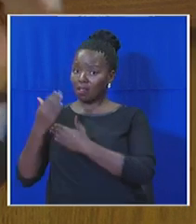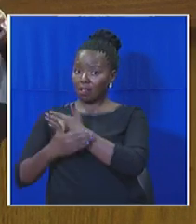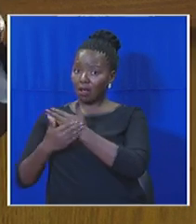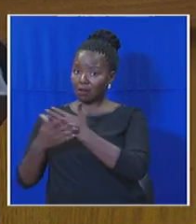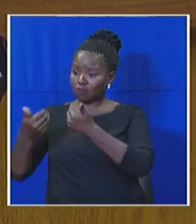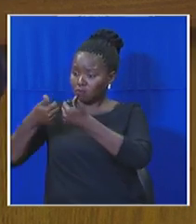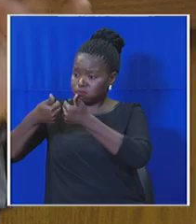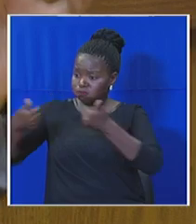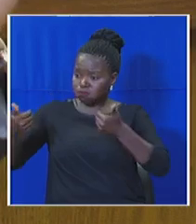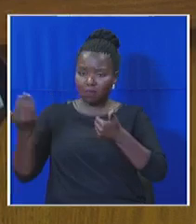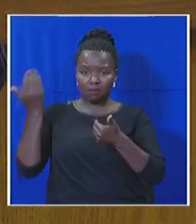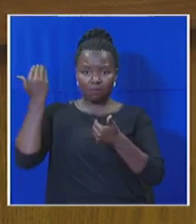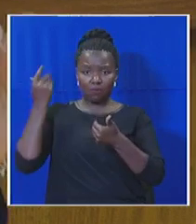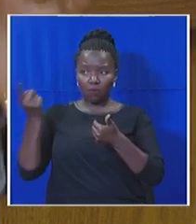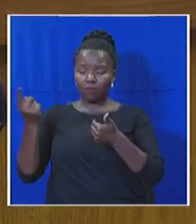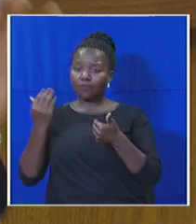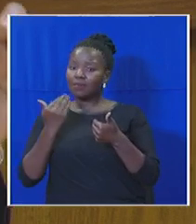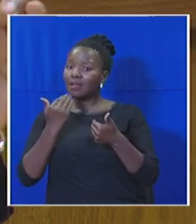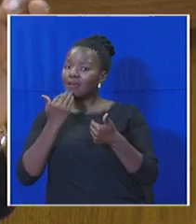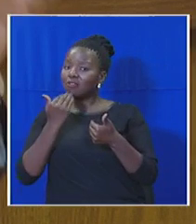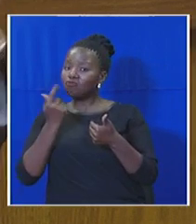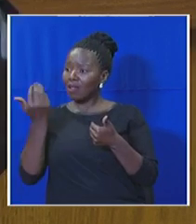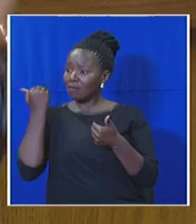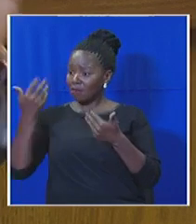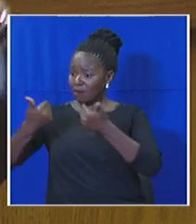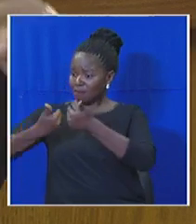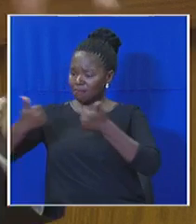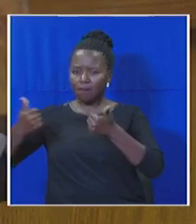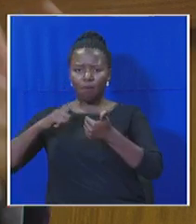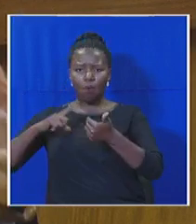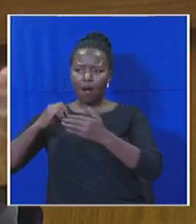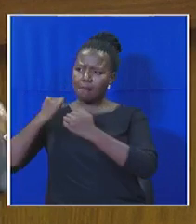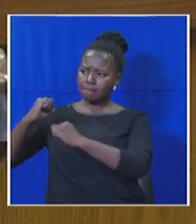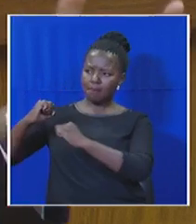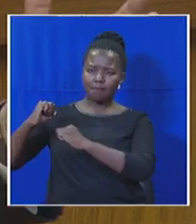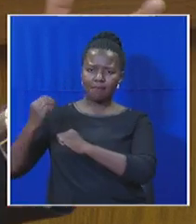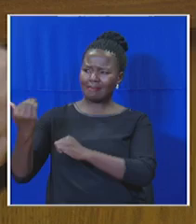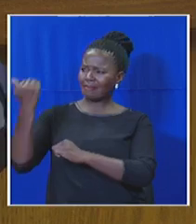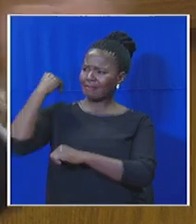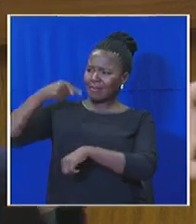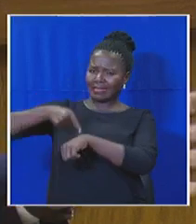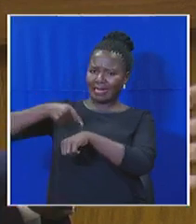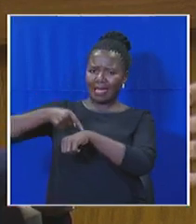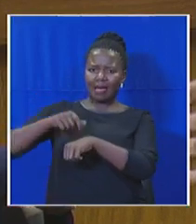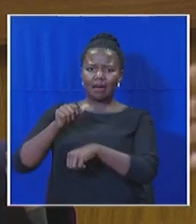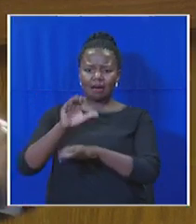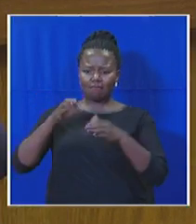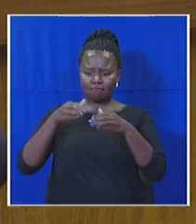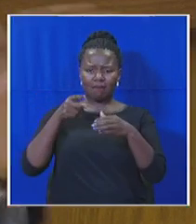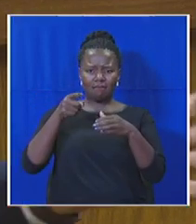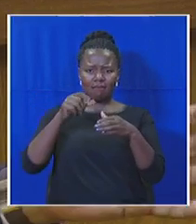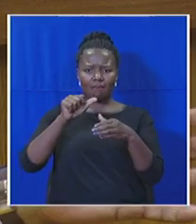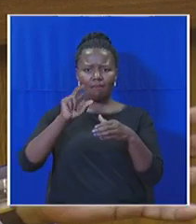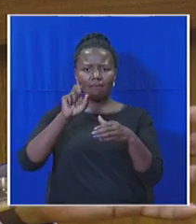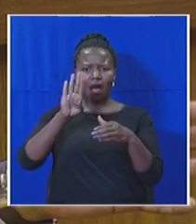the issue of Israel's defending itself was because the Arabs then had a view that it must not be there. It must